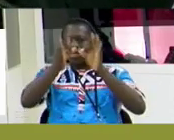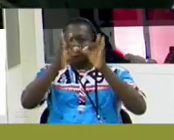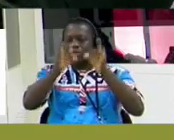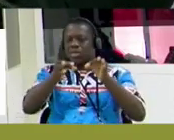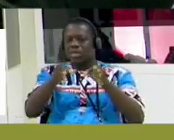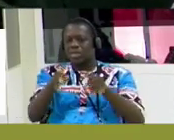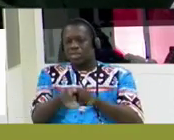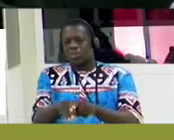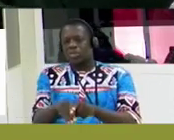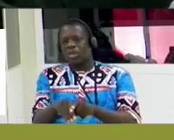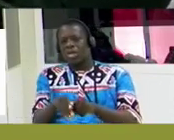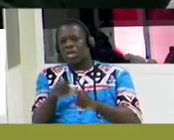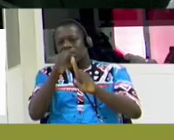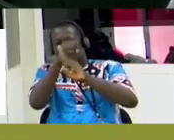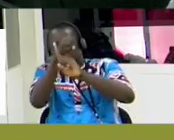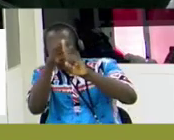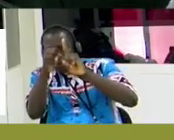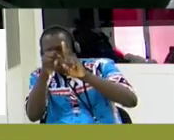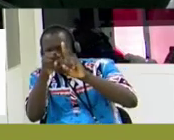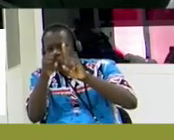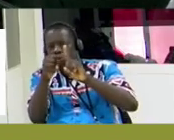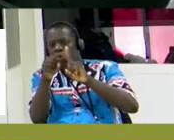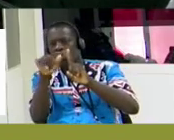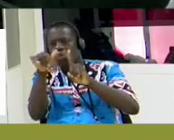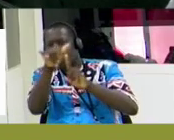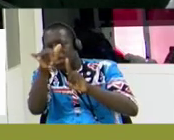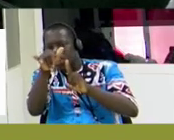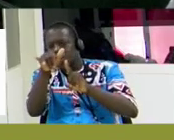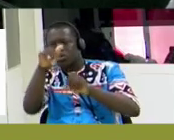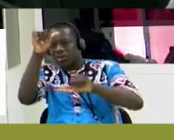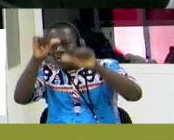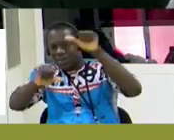circumstances under which you tested killing? Thanks.